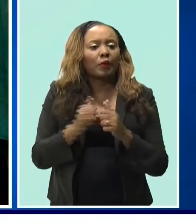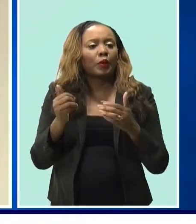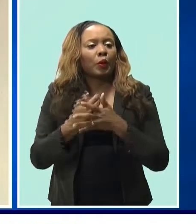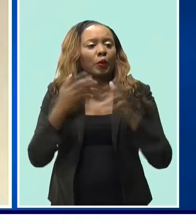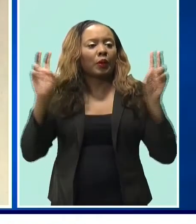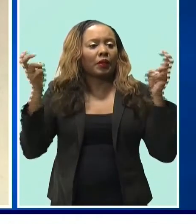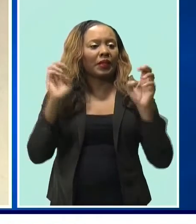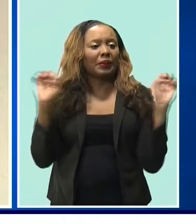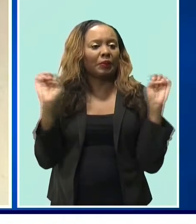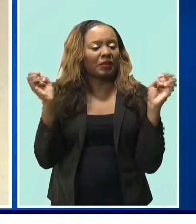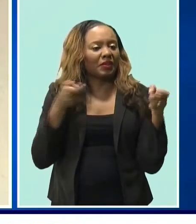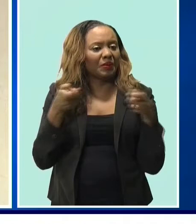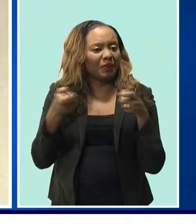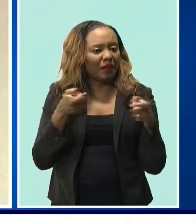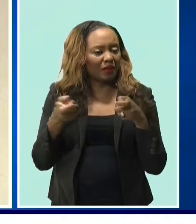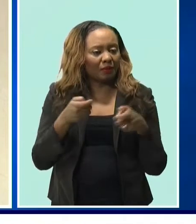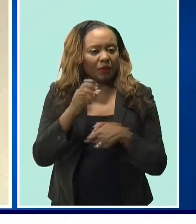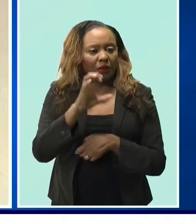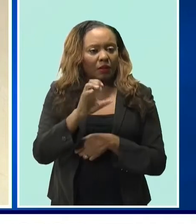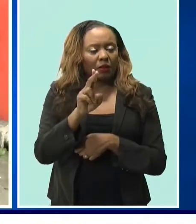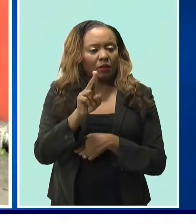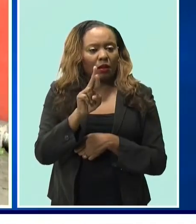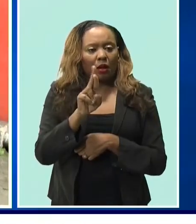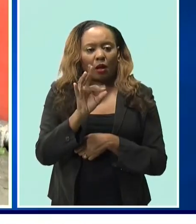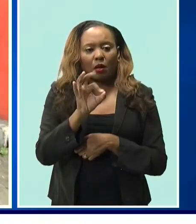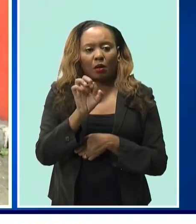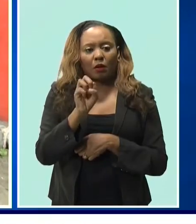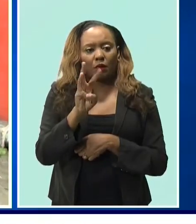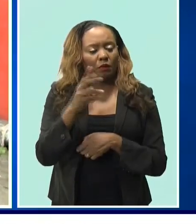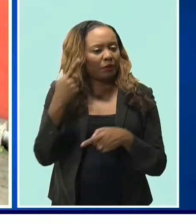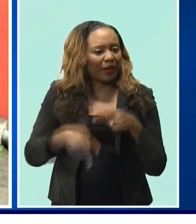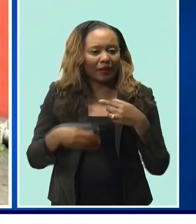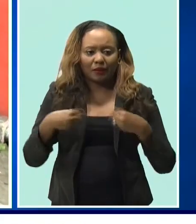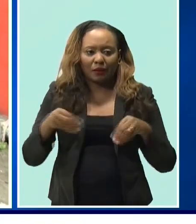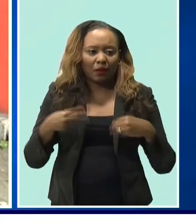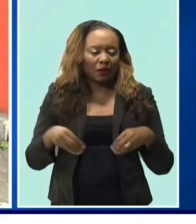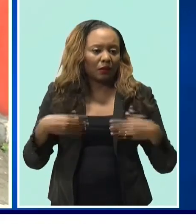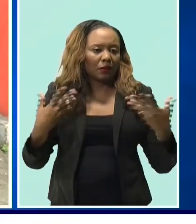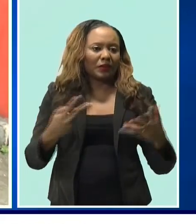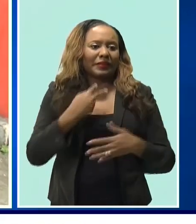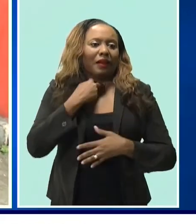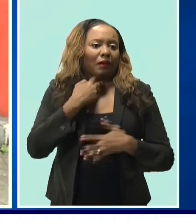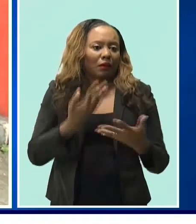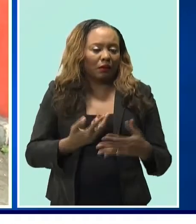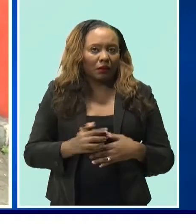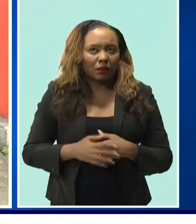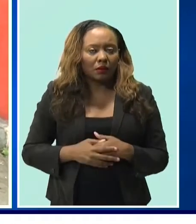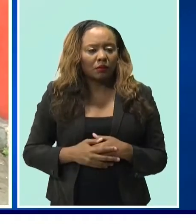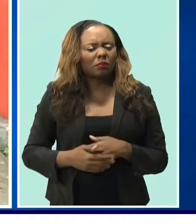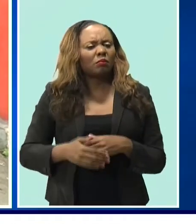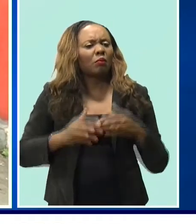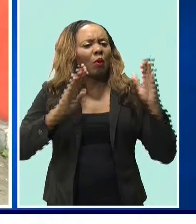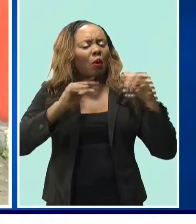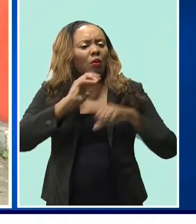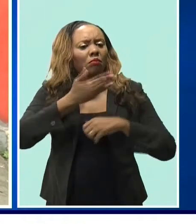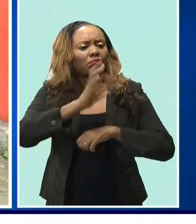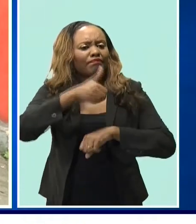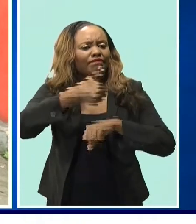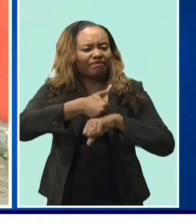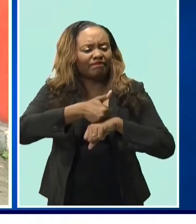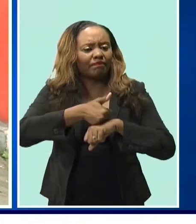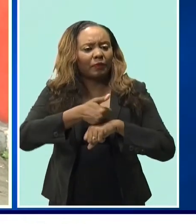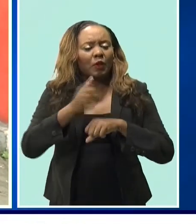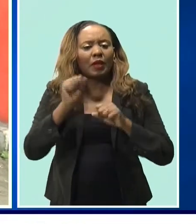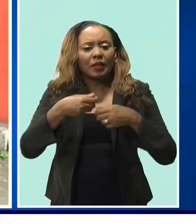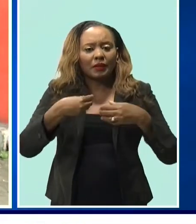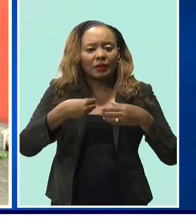Management COVID-19 curfew. We hope that things will get put in place as soon as possible, that we could